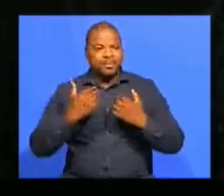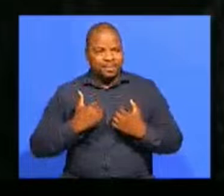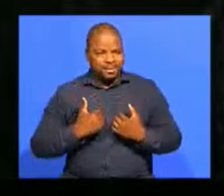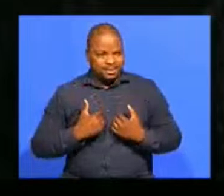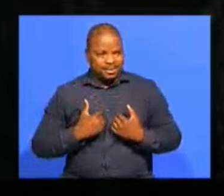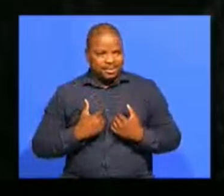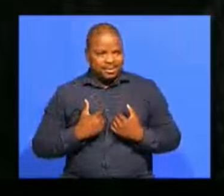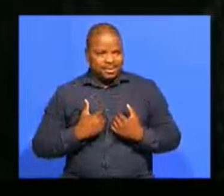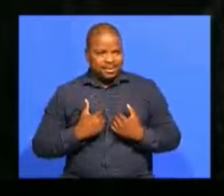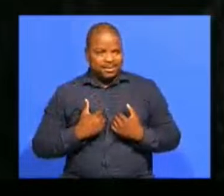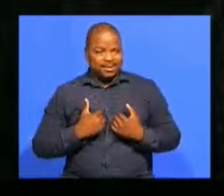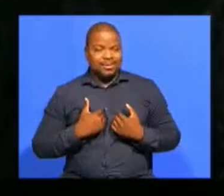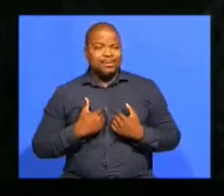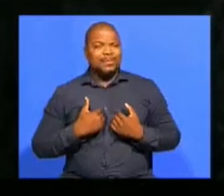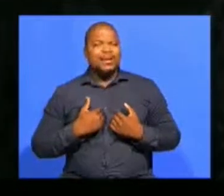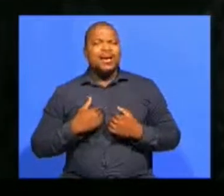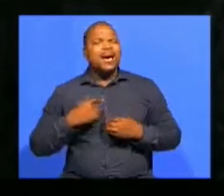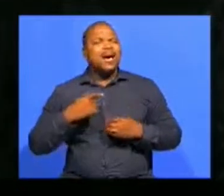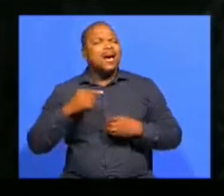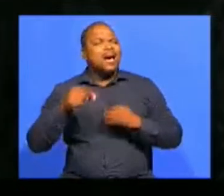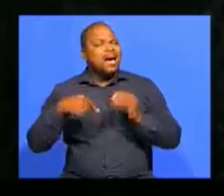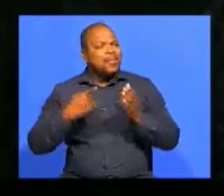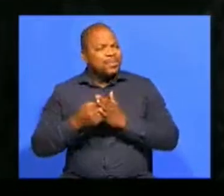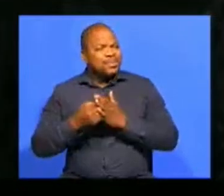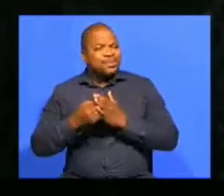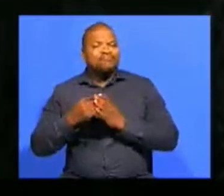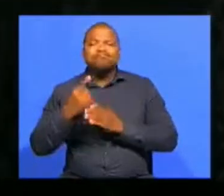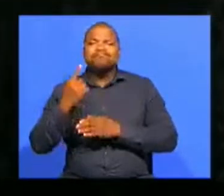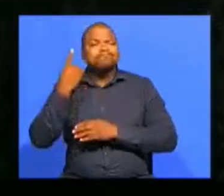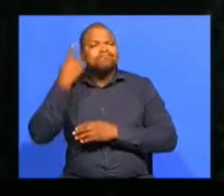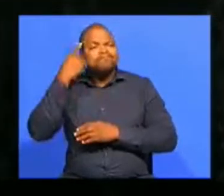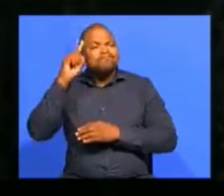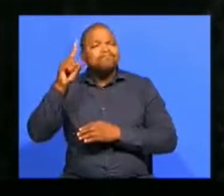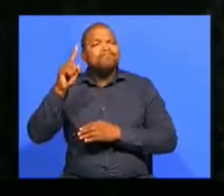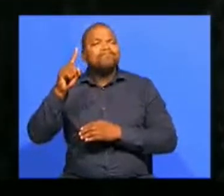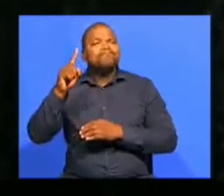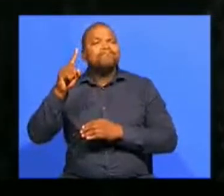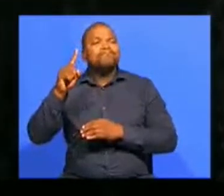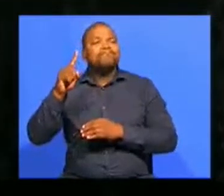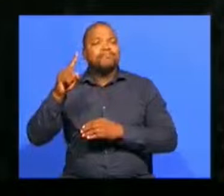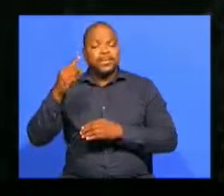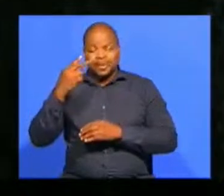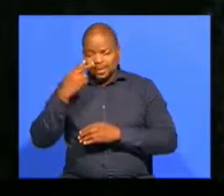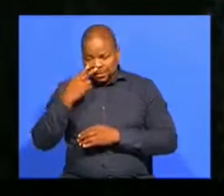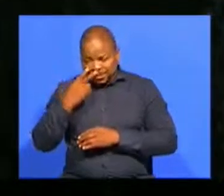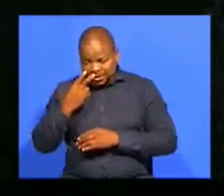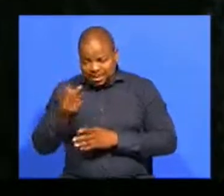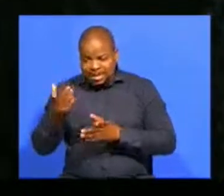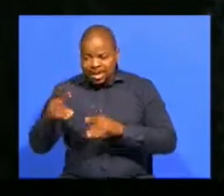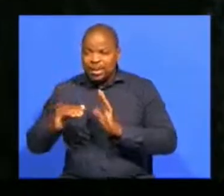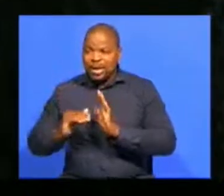it's really intended to be what you see,